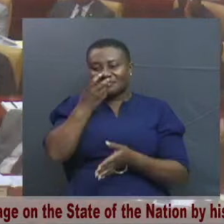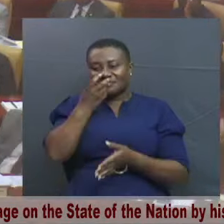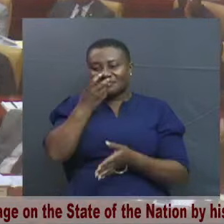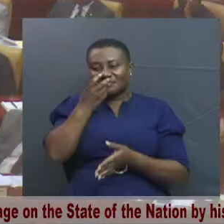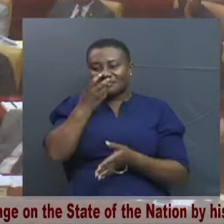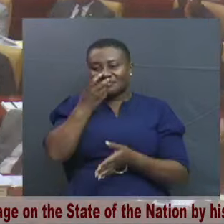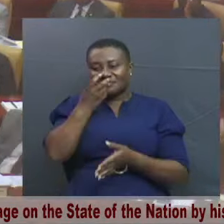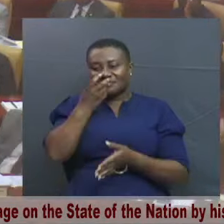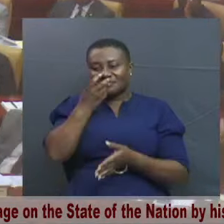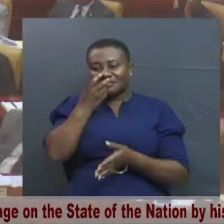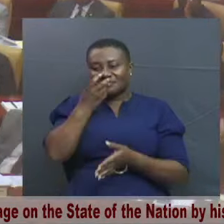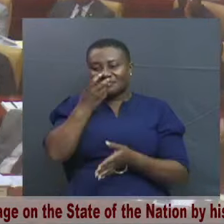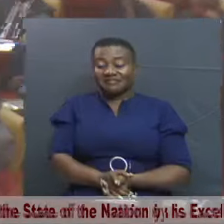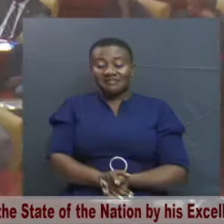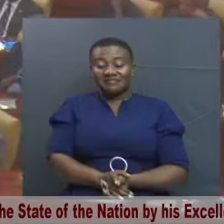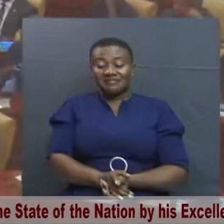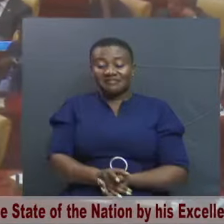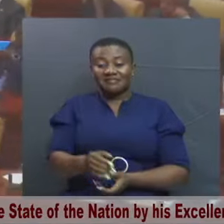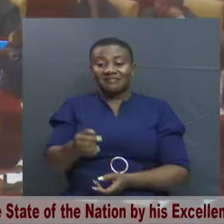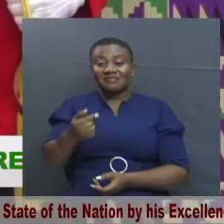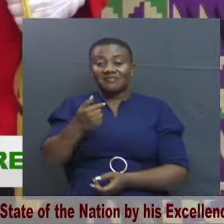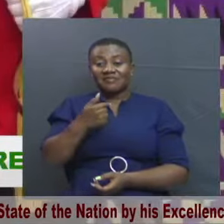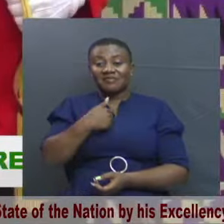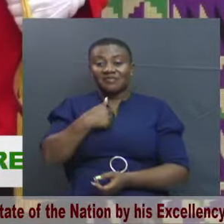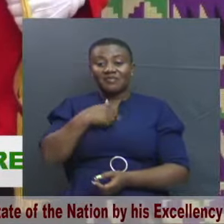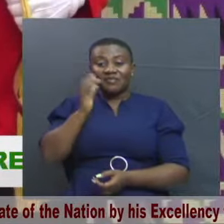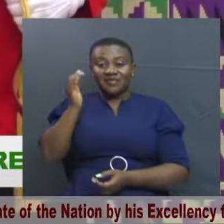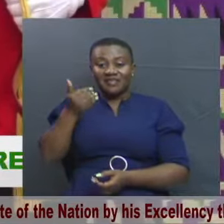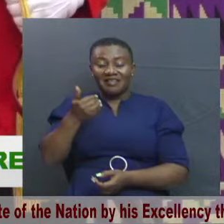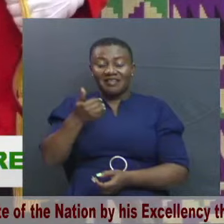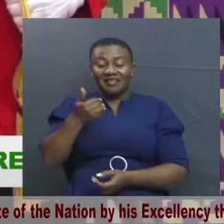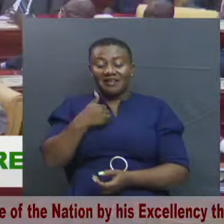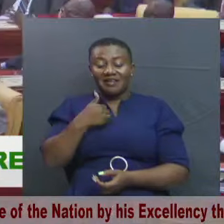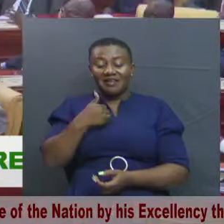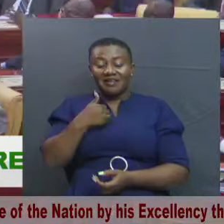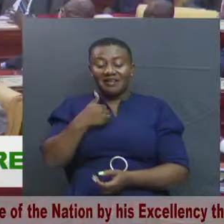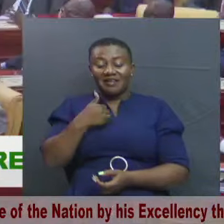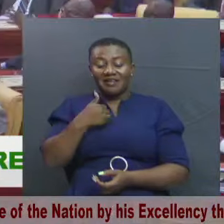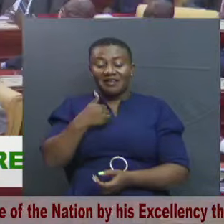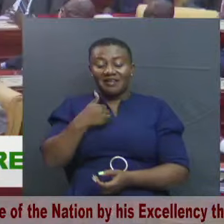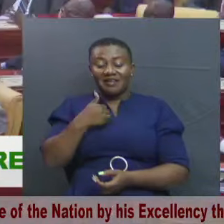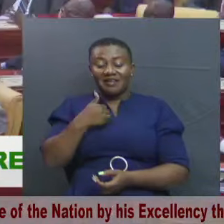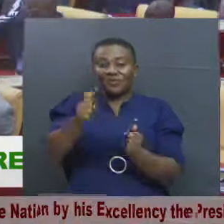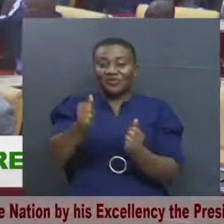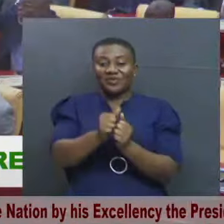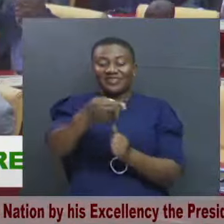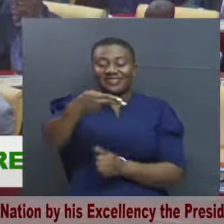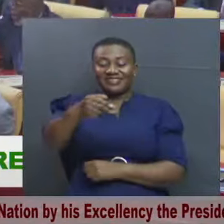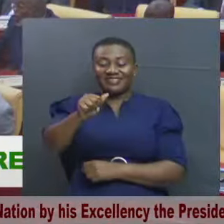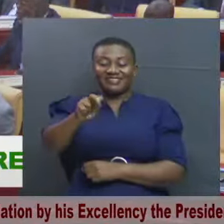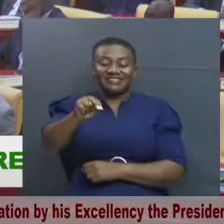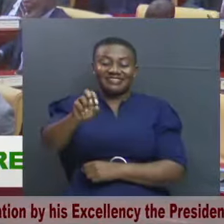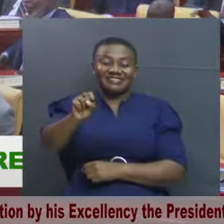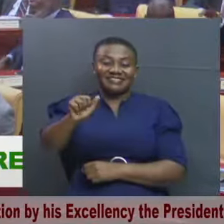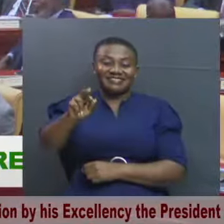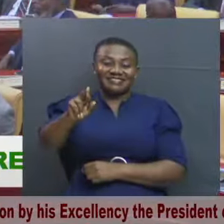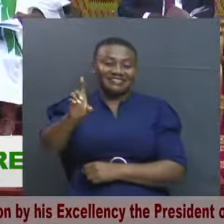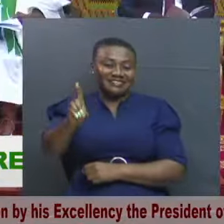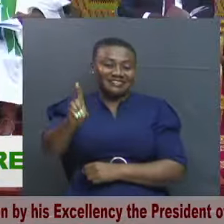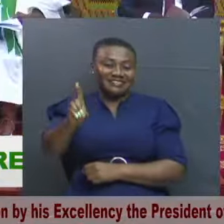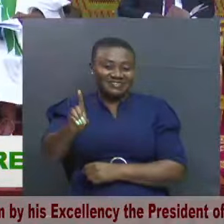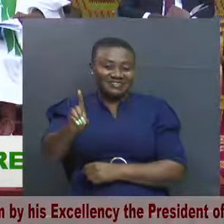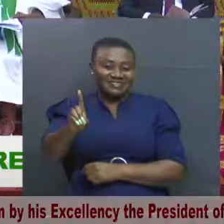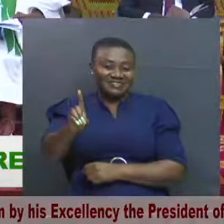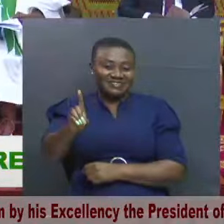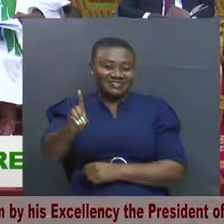M come with me I will have my day in handser I will have my day in handser come with